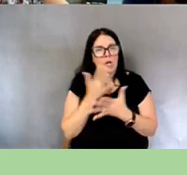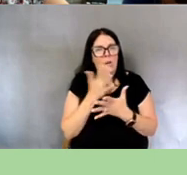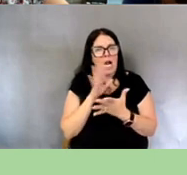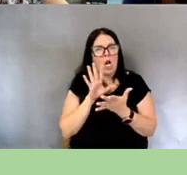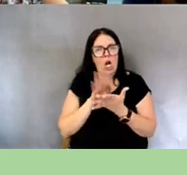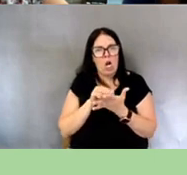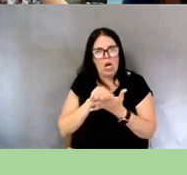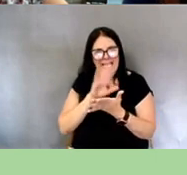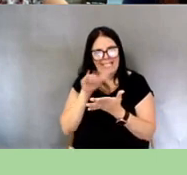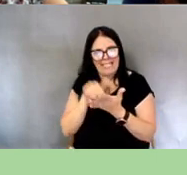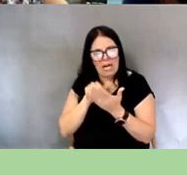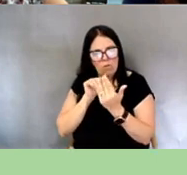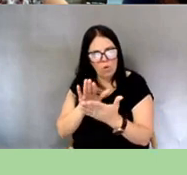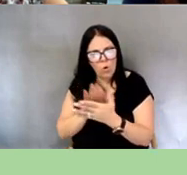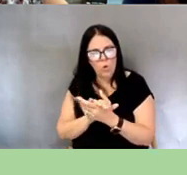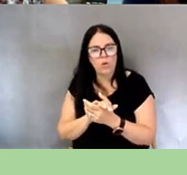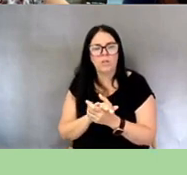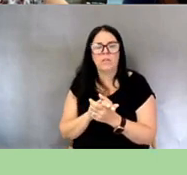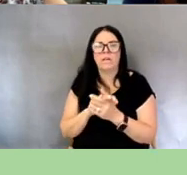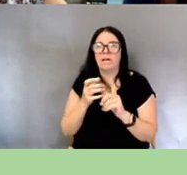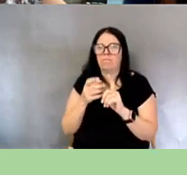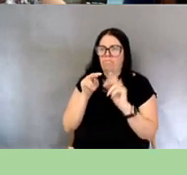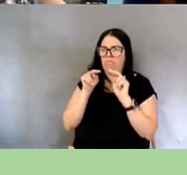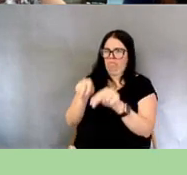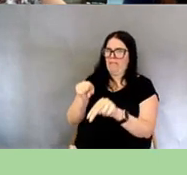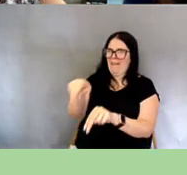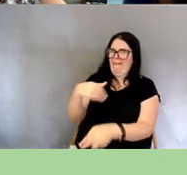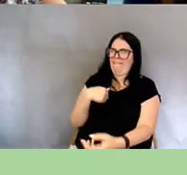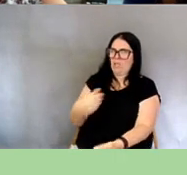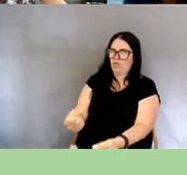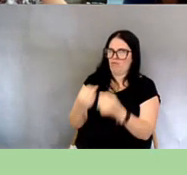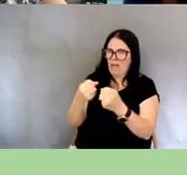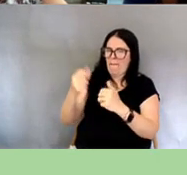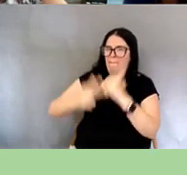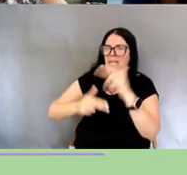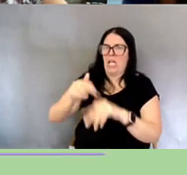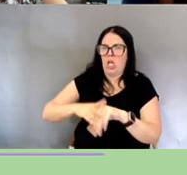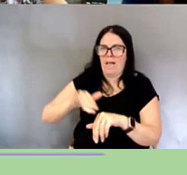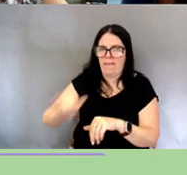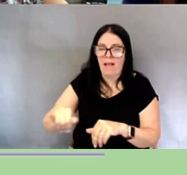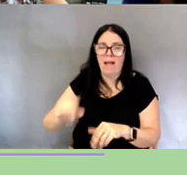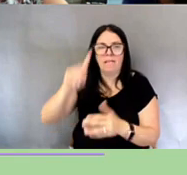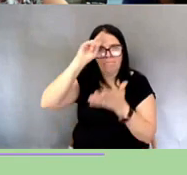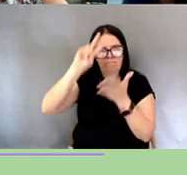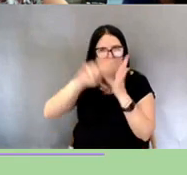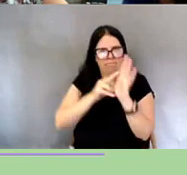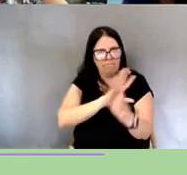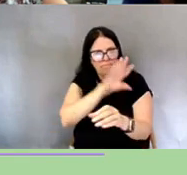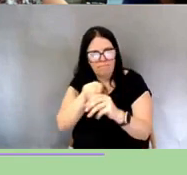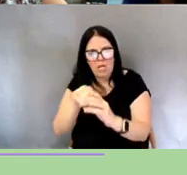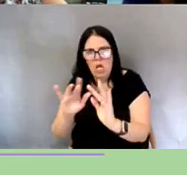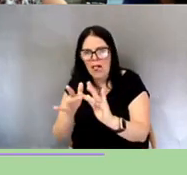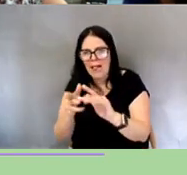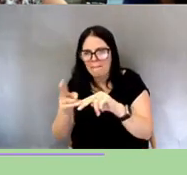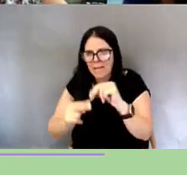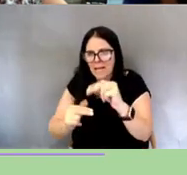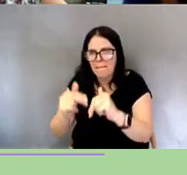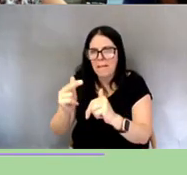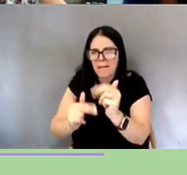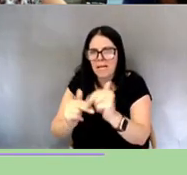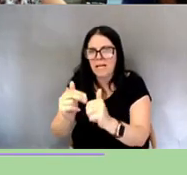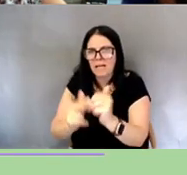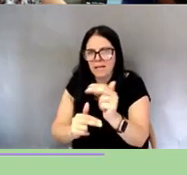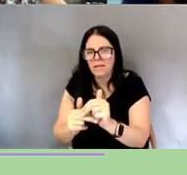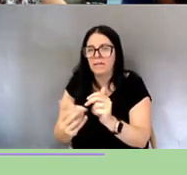approach, a strength-based perspective, purposeful digital integration. We tended to learners' voices in our